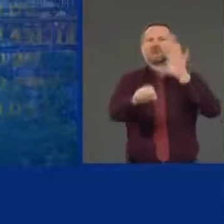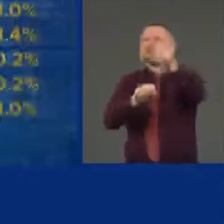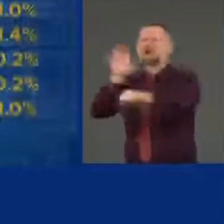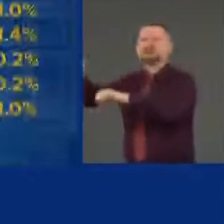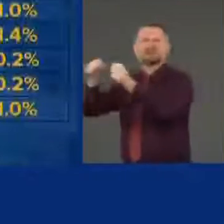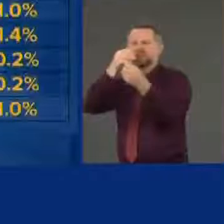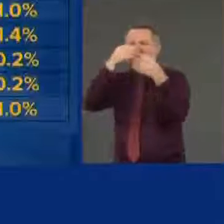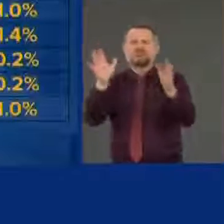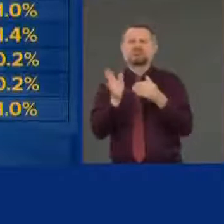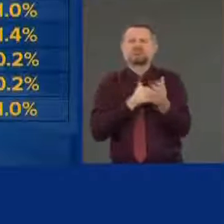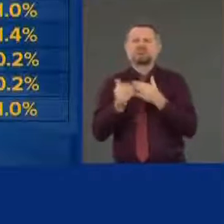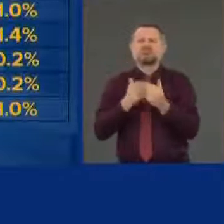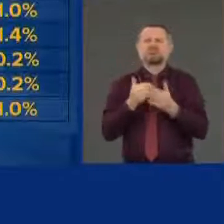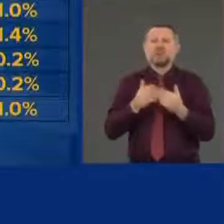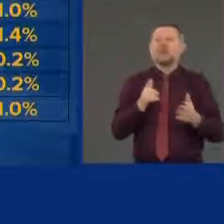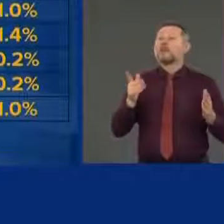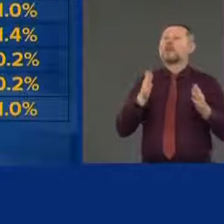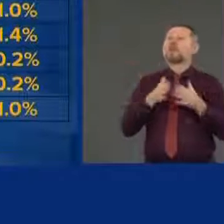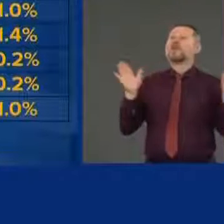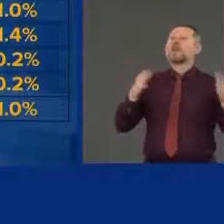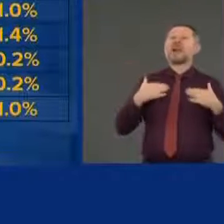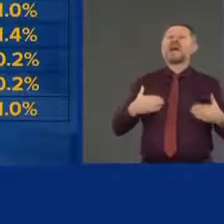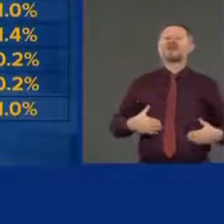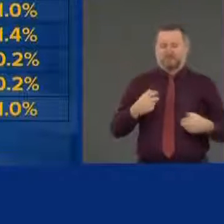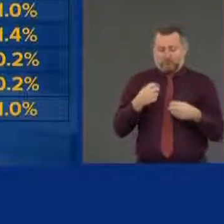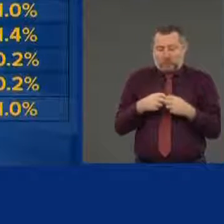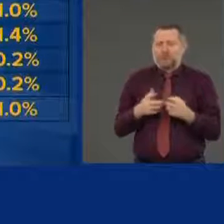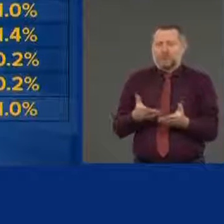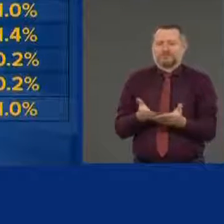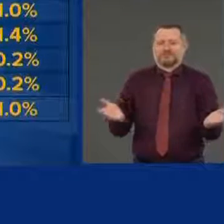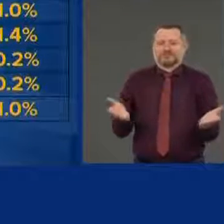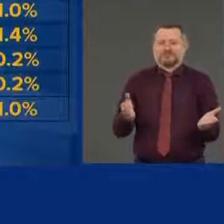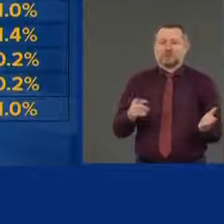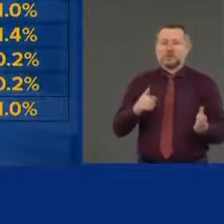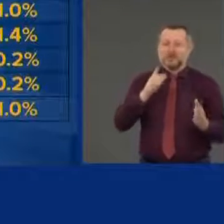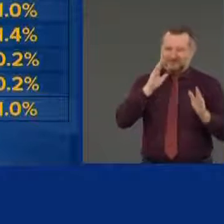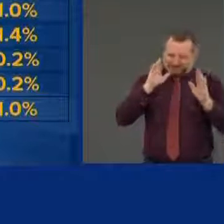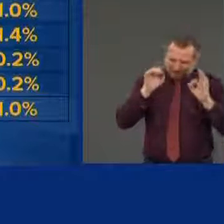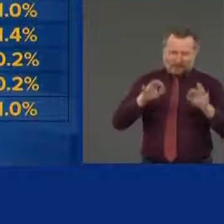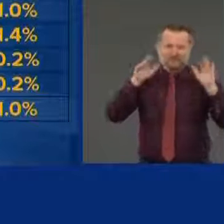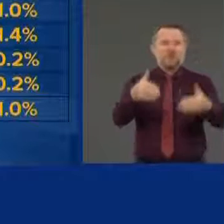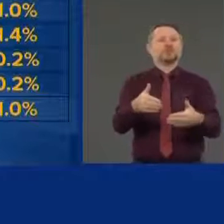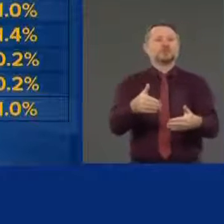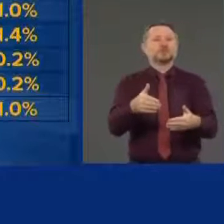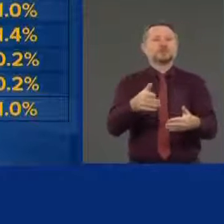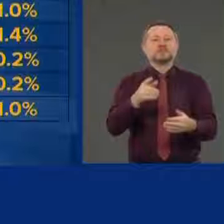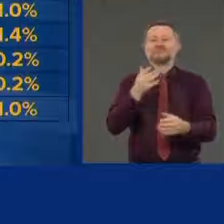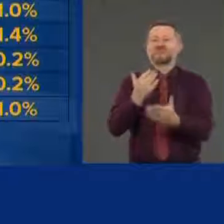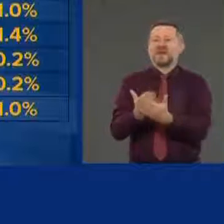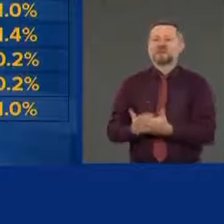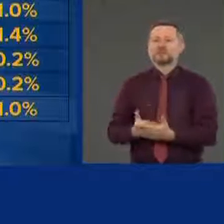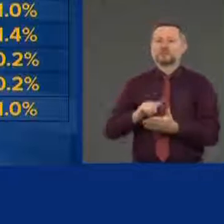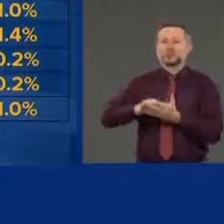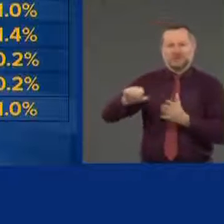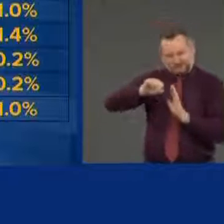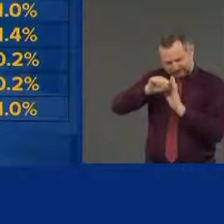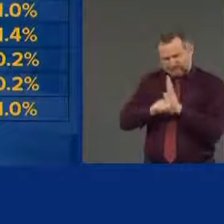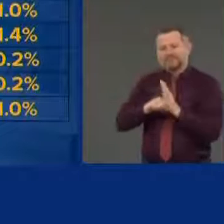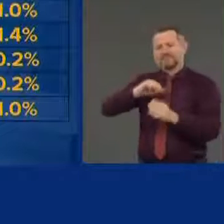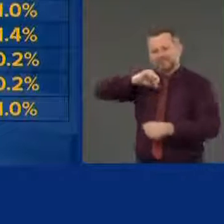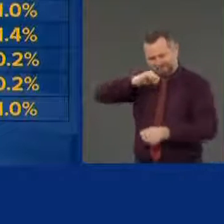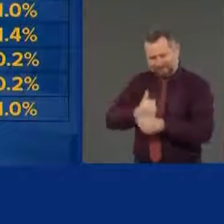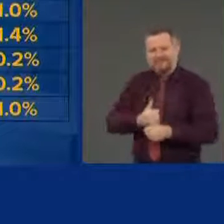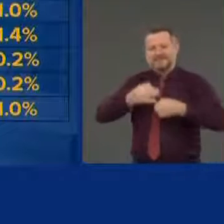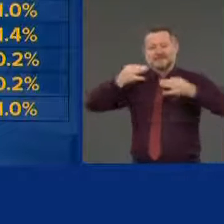issue. It deals with facts, and that's what we've been using to decide what we do from day to